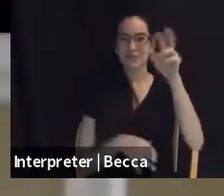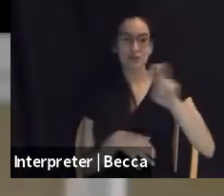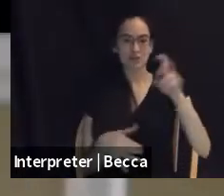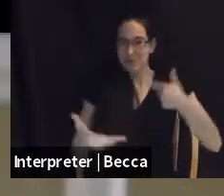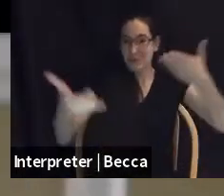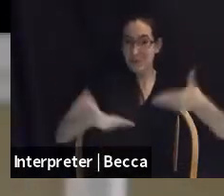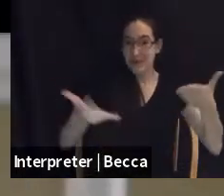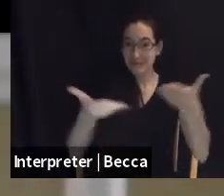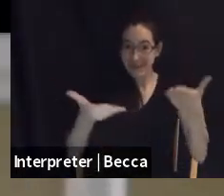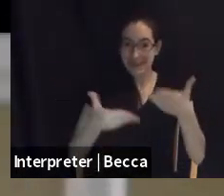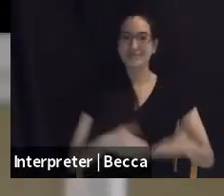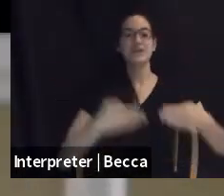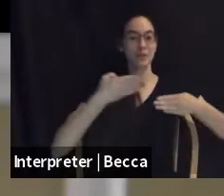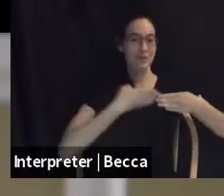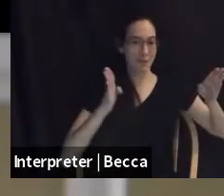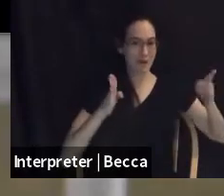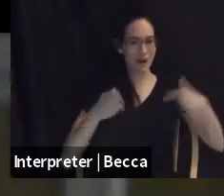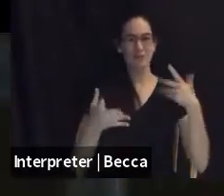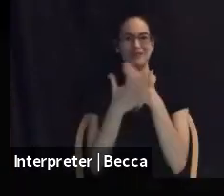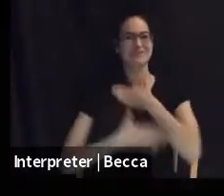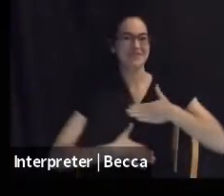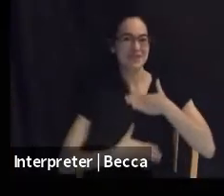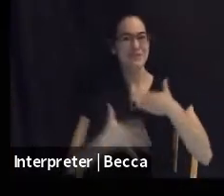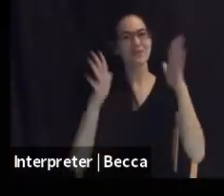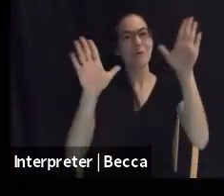with open hearts, let's enjoy some great music together.